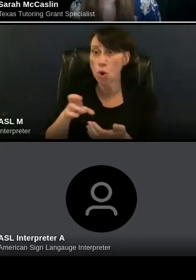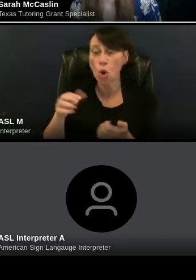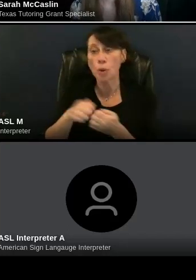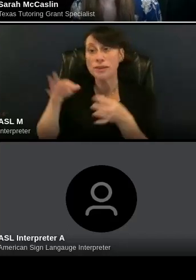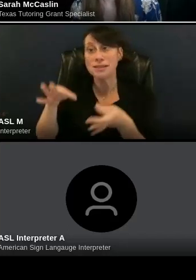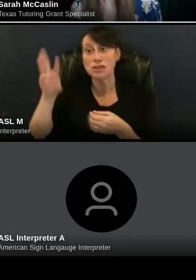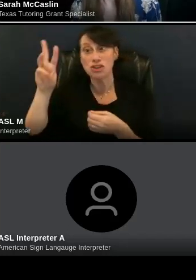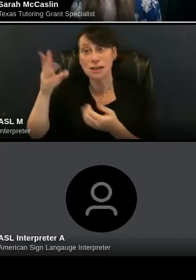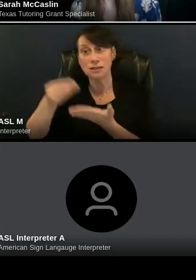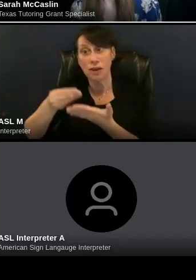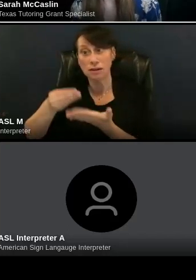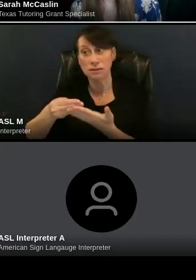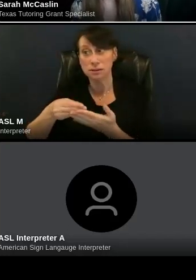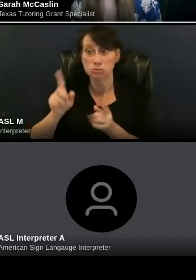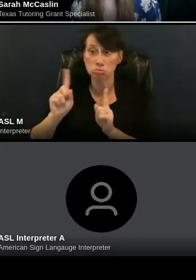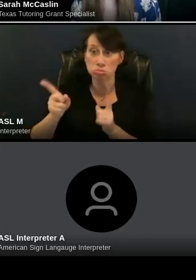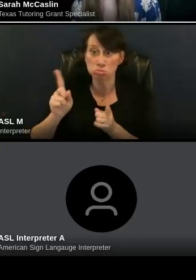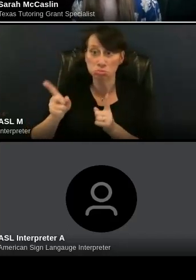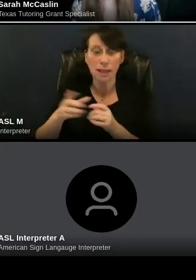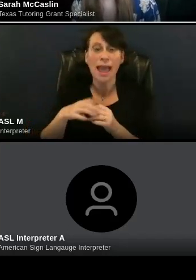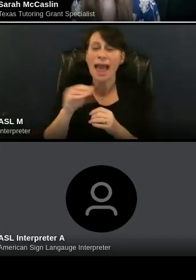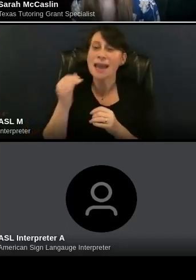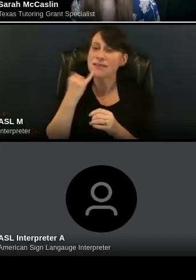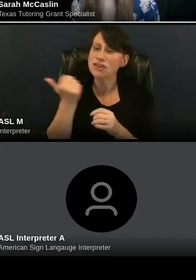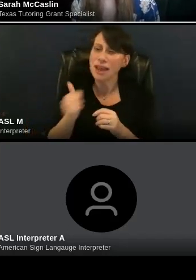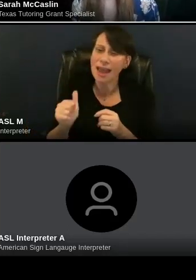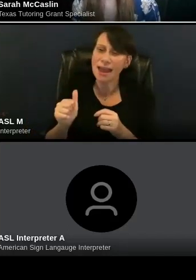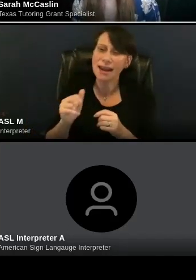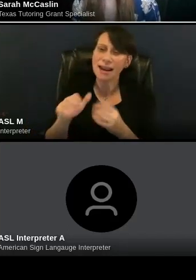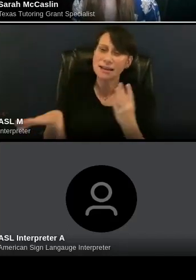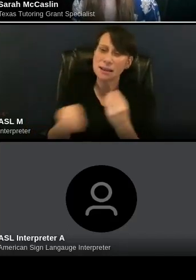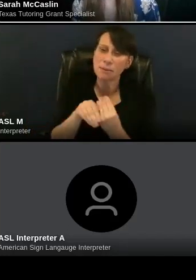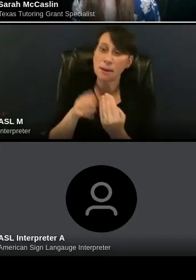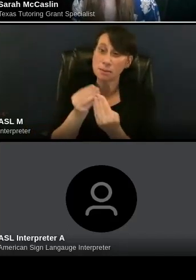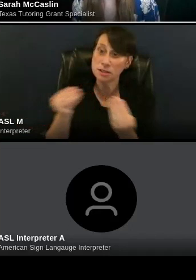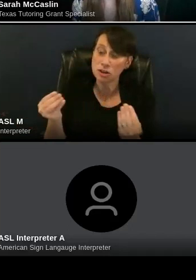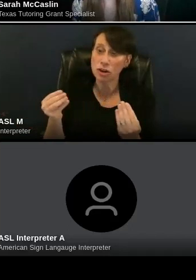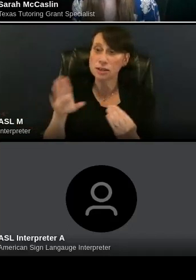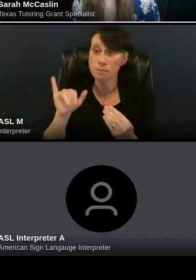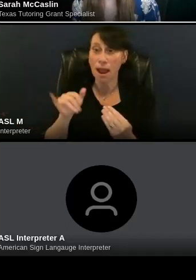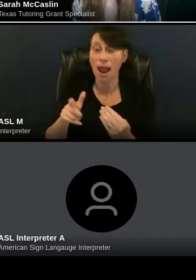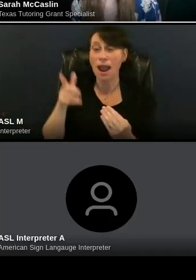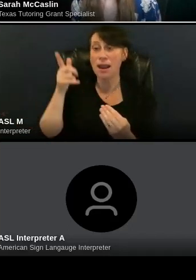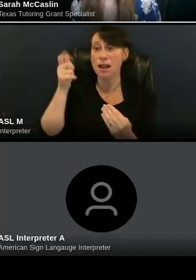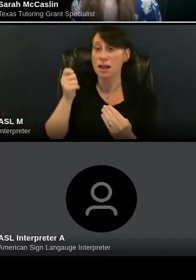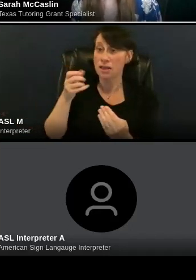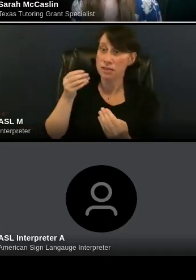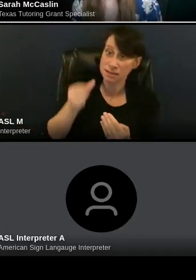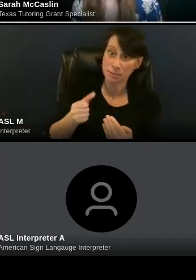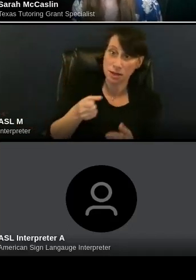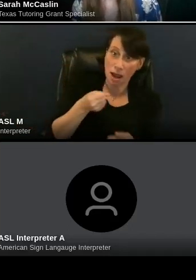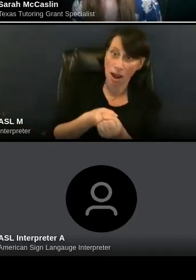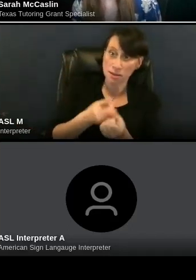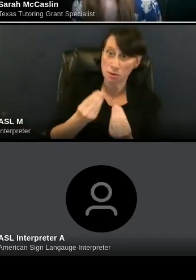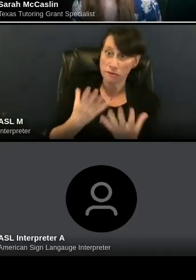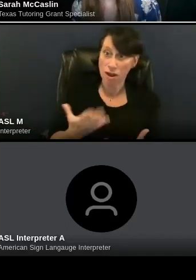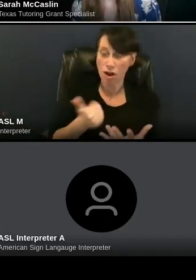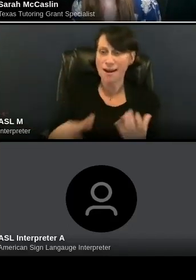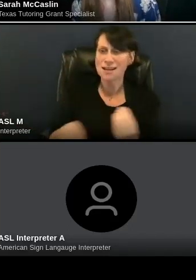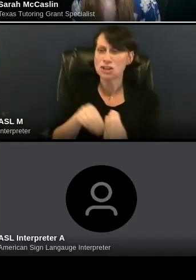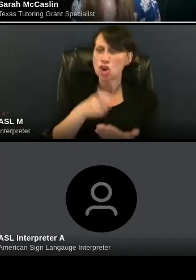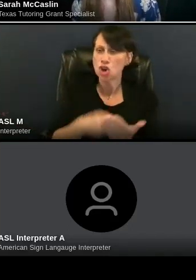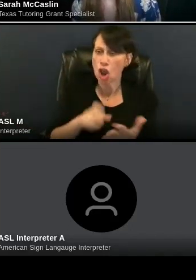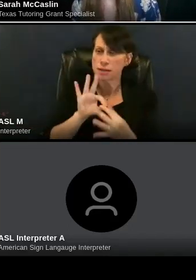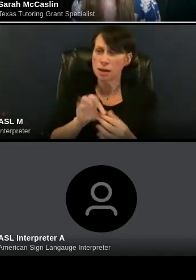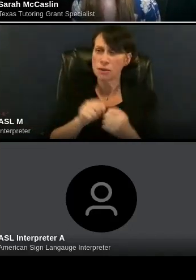6 funds. And if there are any supplemental materials by the subsidized provider, any additional costs associated